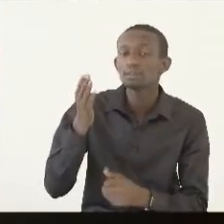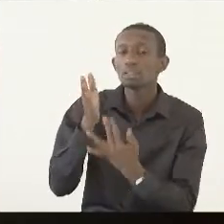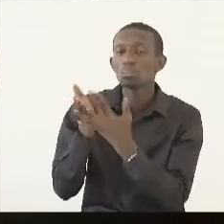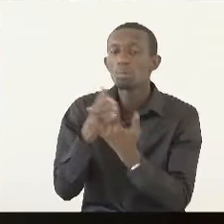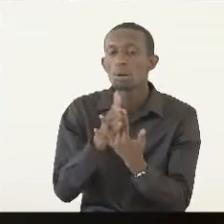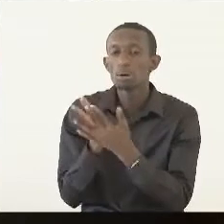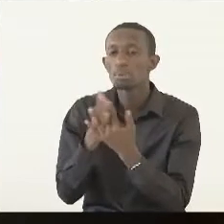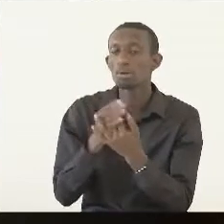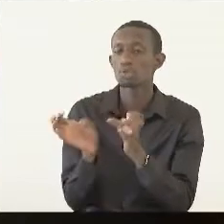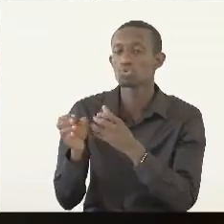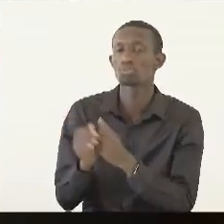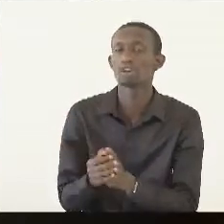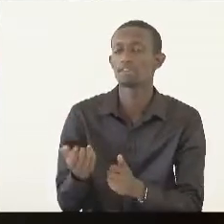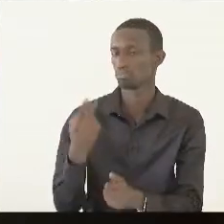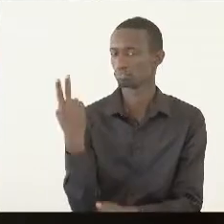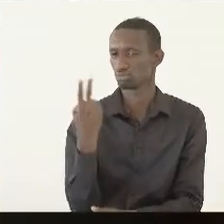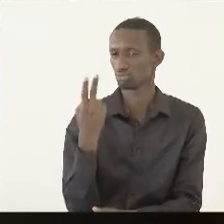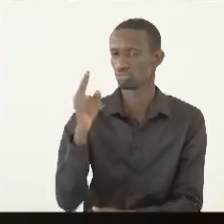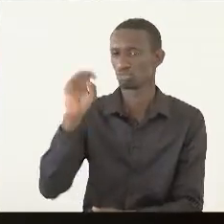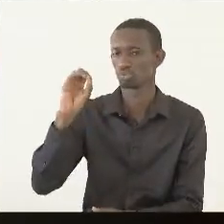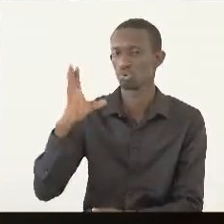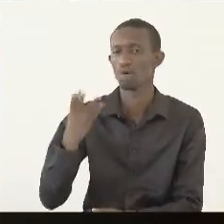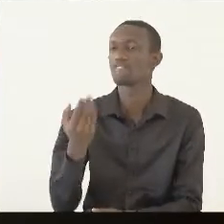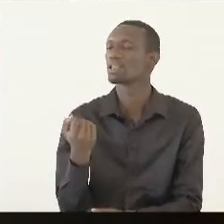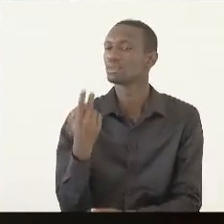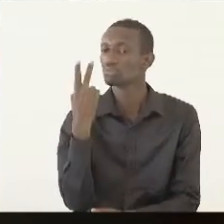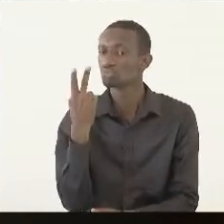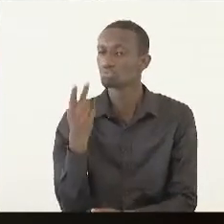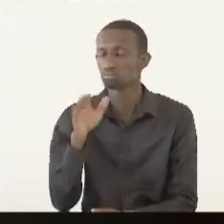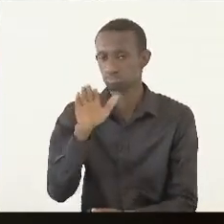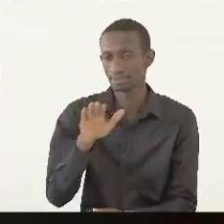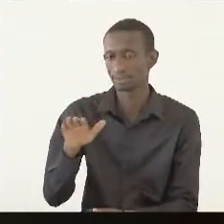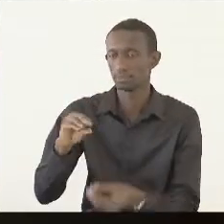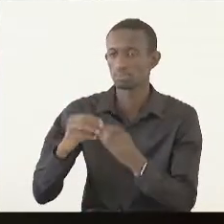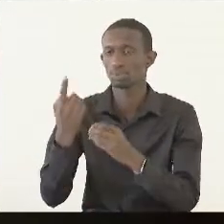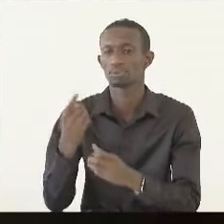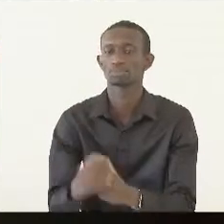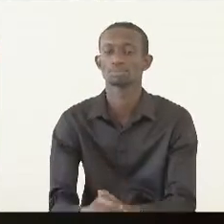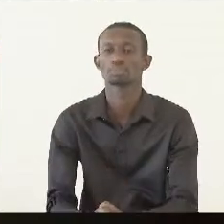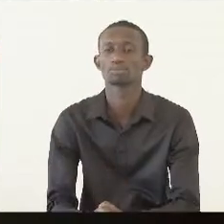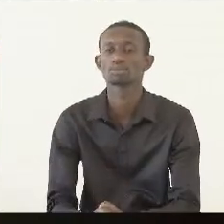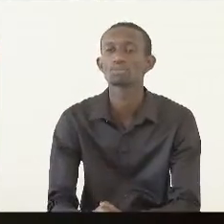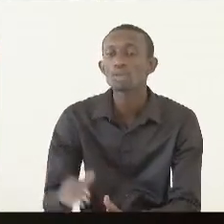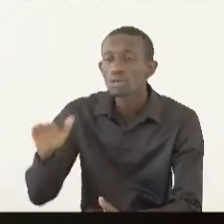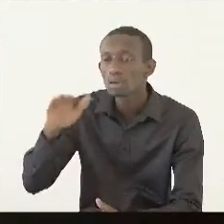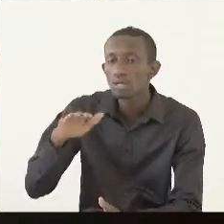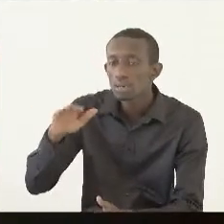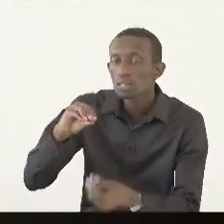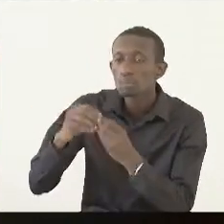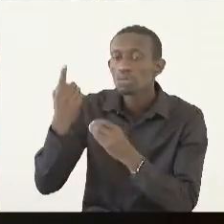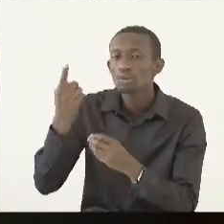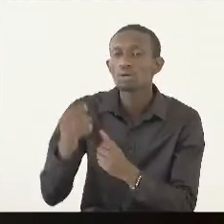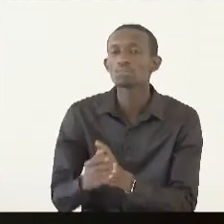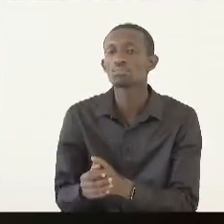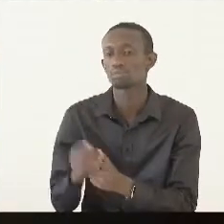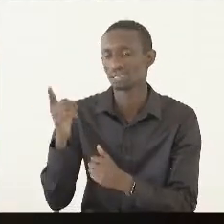that means it is 2 nitro. This one takes position number 1. So this is position number 1. So that is why we call this